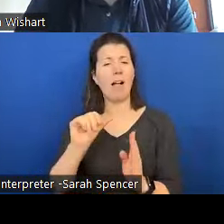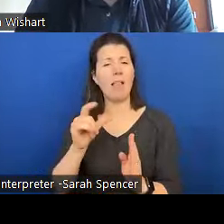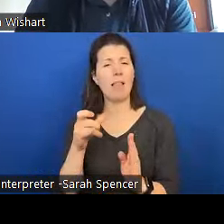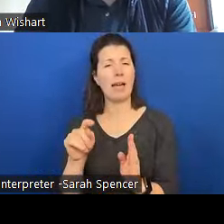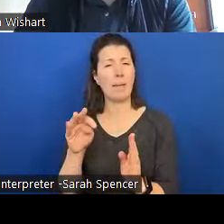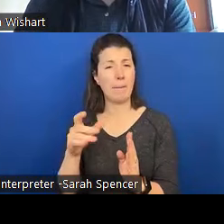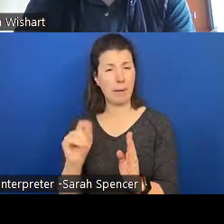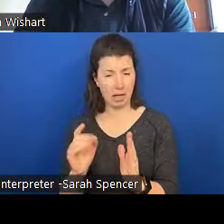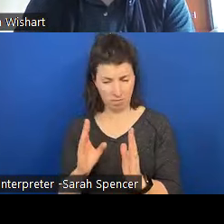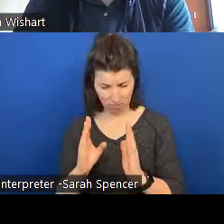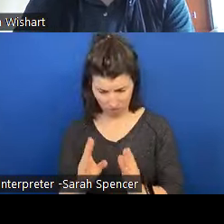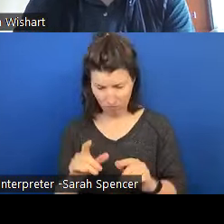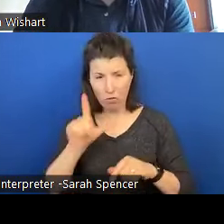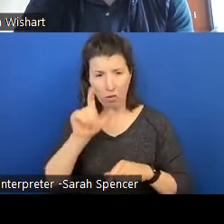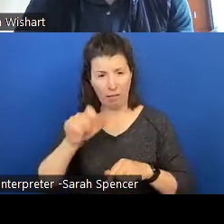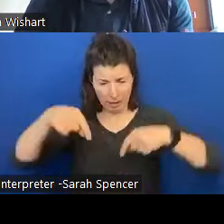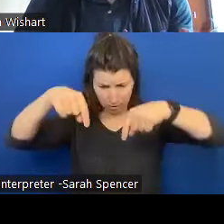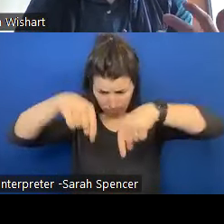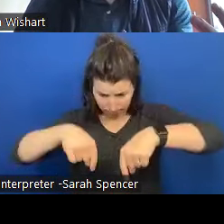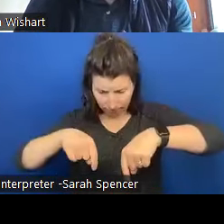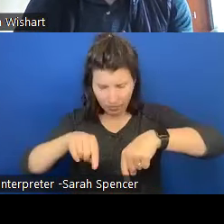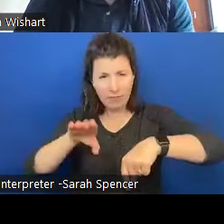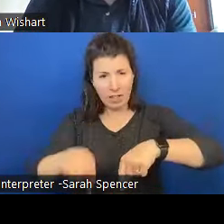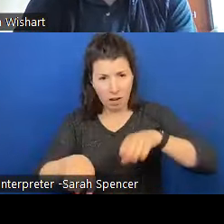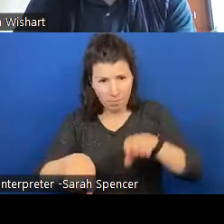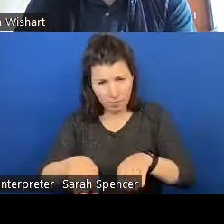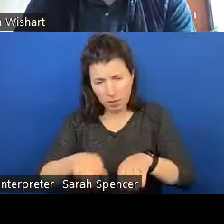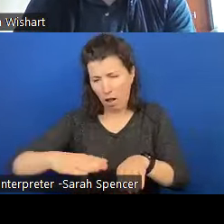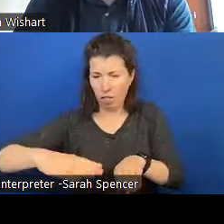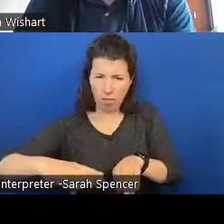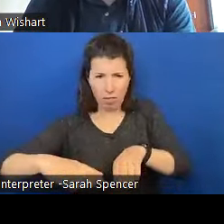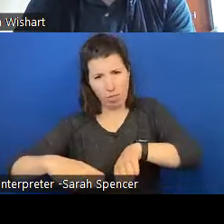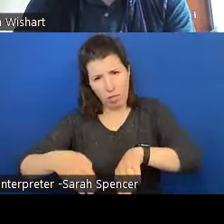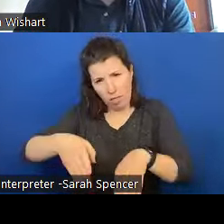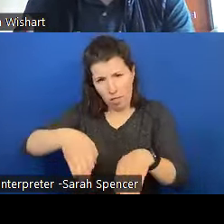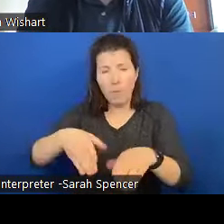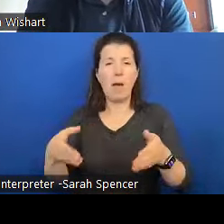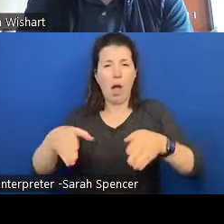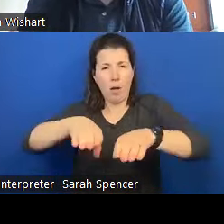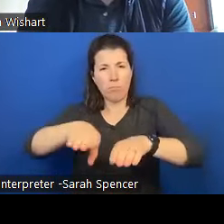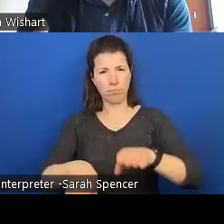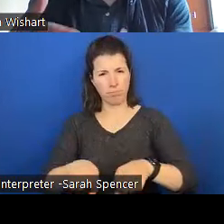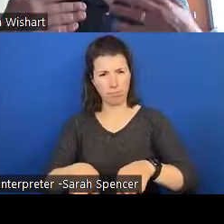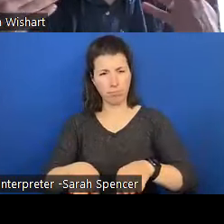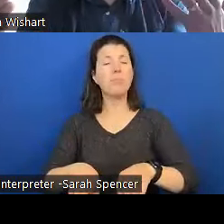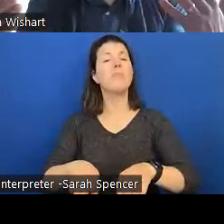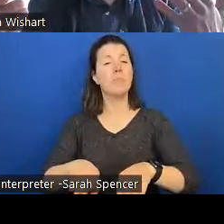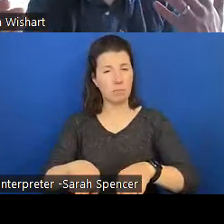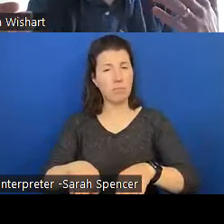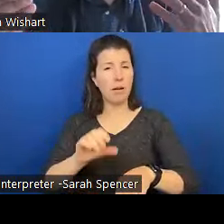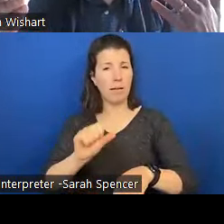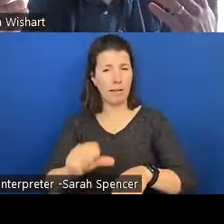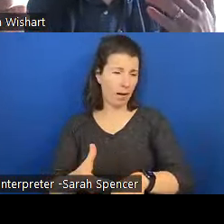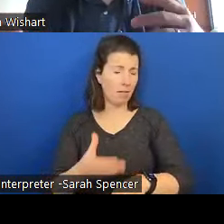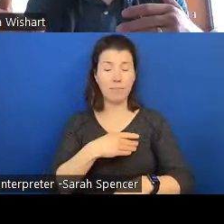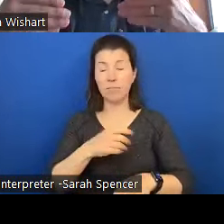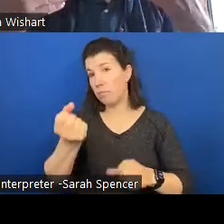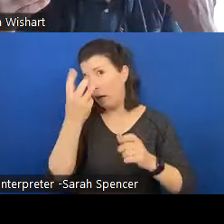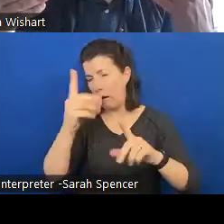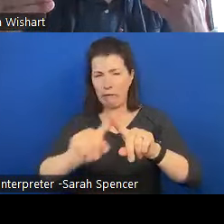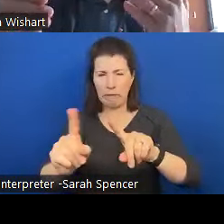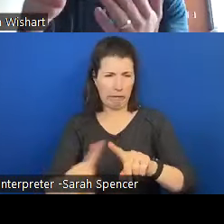further contracture down the road, can prevent injury or issues with walking. And so there's lots of different ones. Our foot